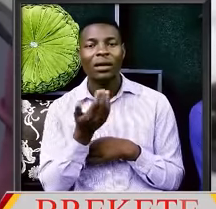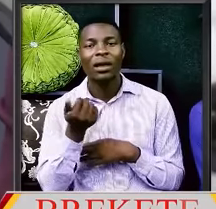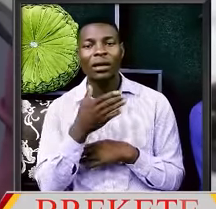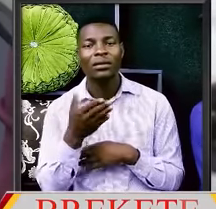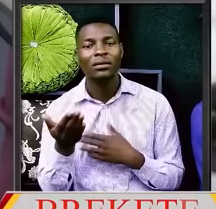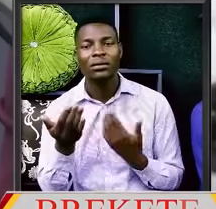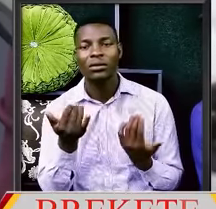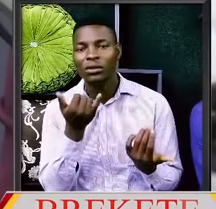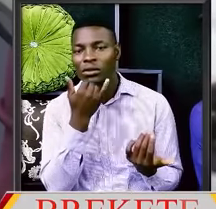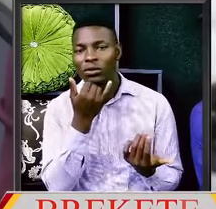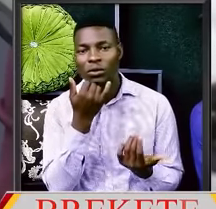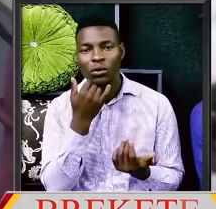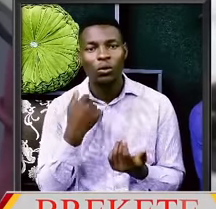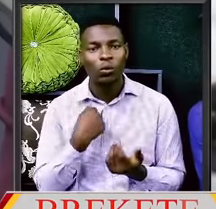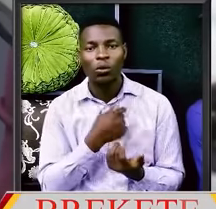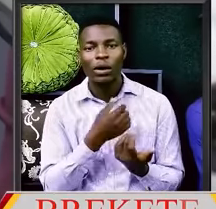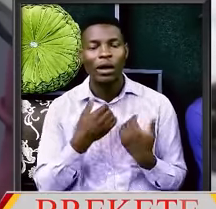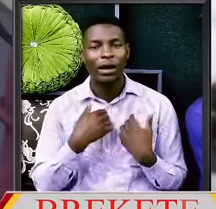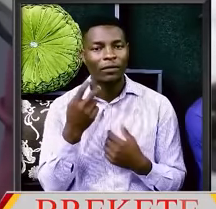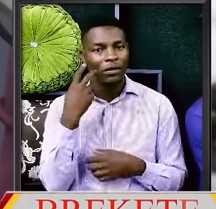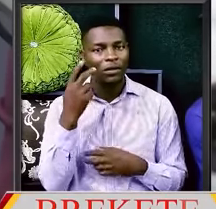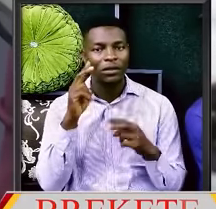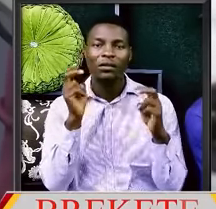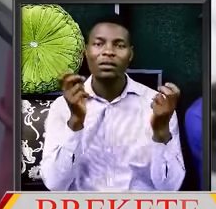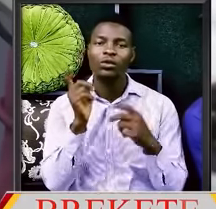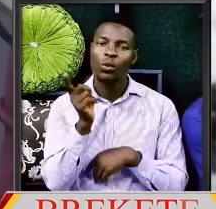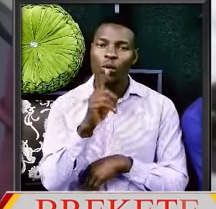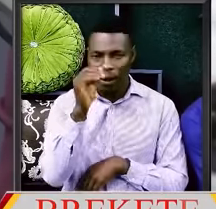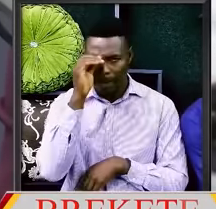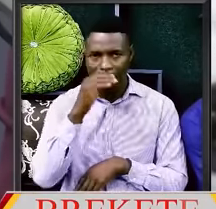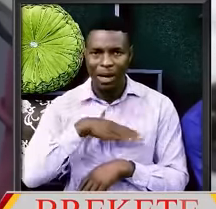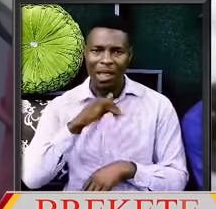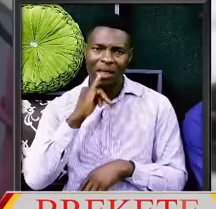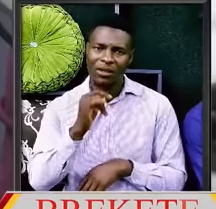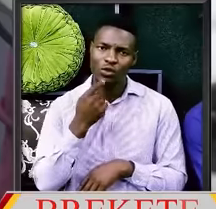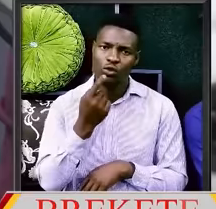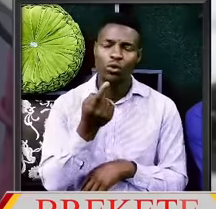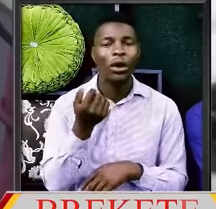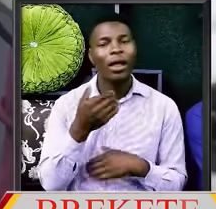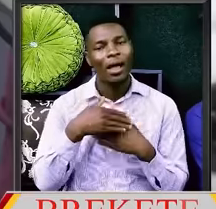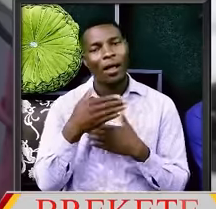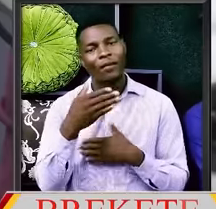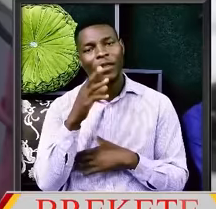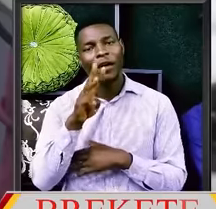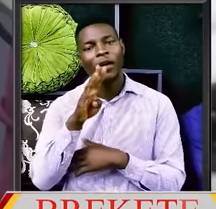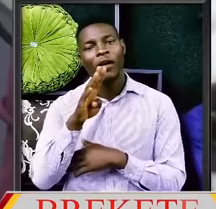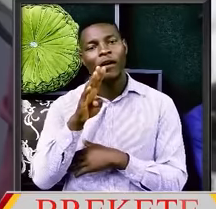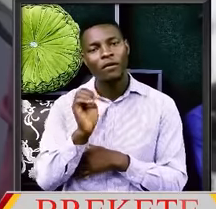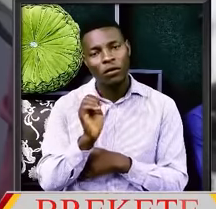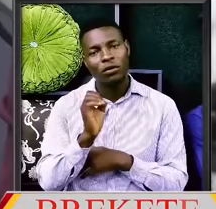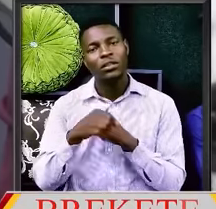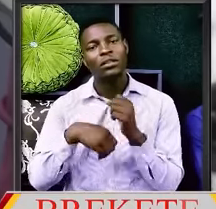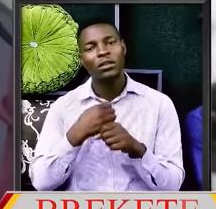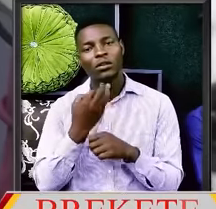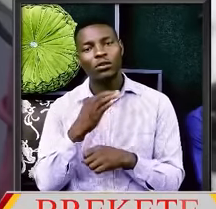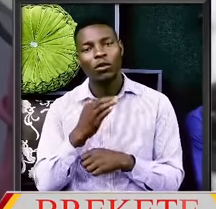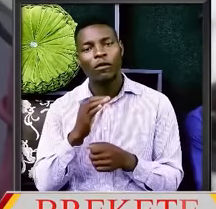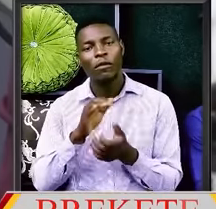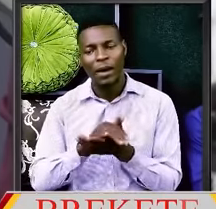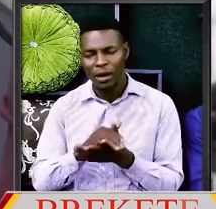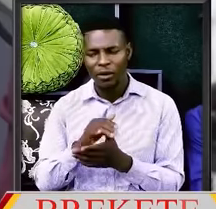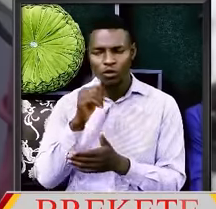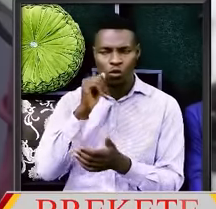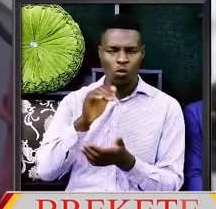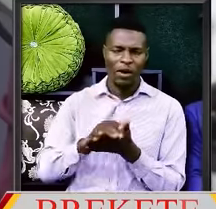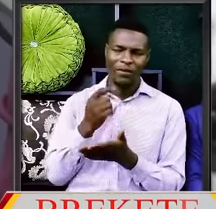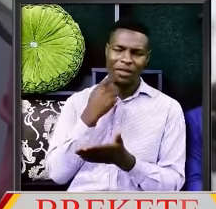Is there anything wrong? We don't see cases where a man was told after 40 years of marriage, his wife told him